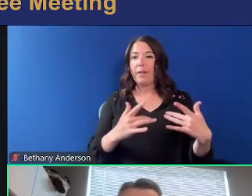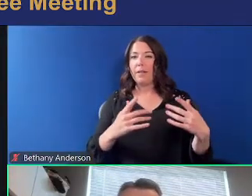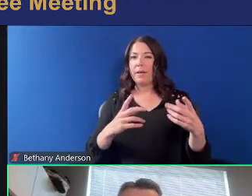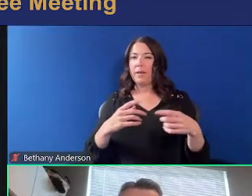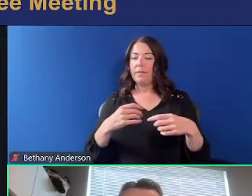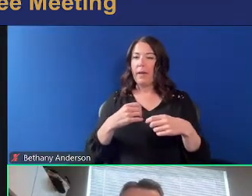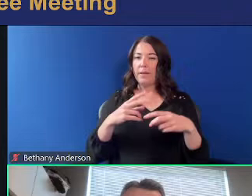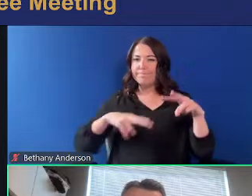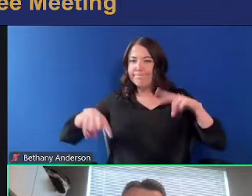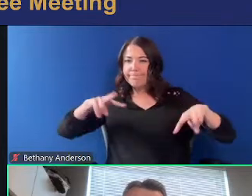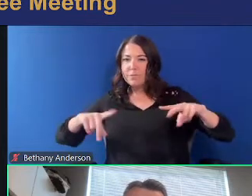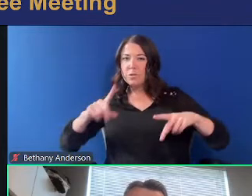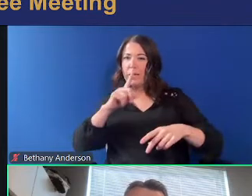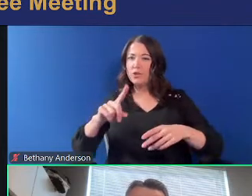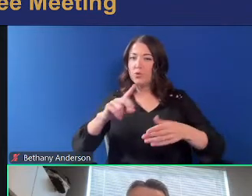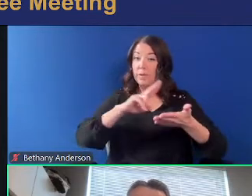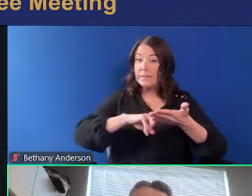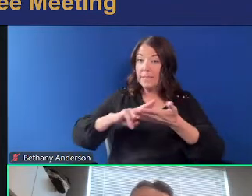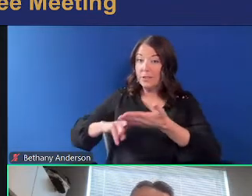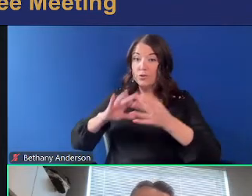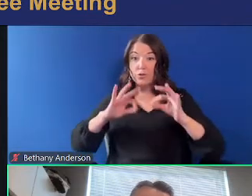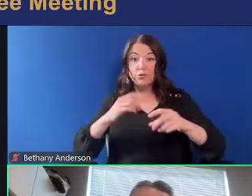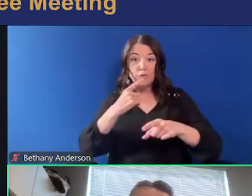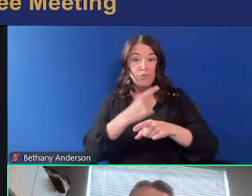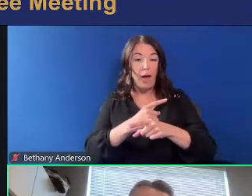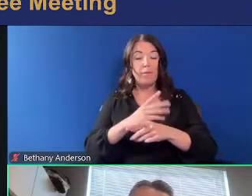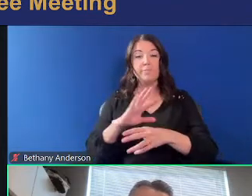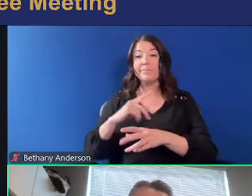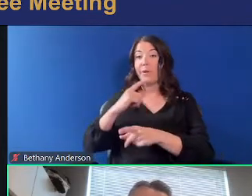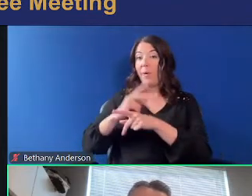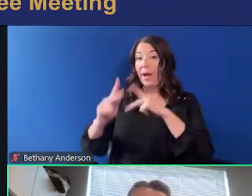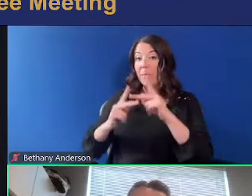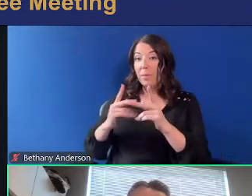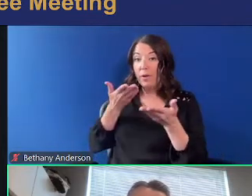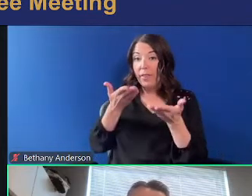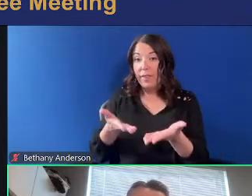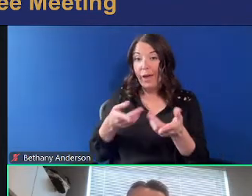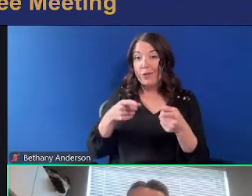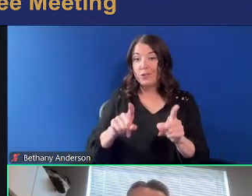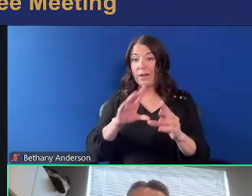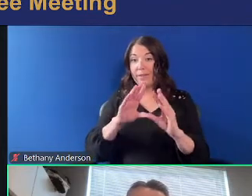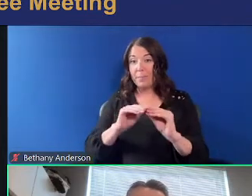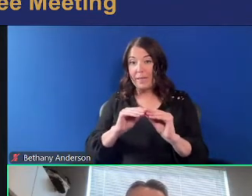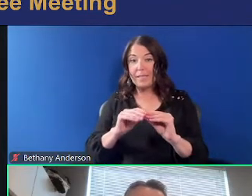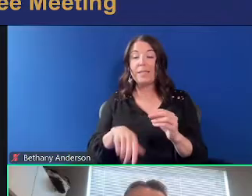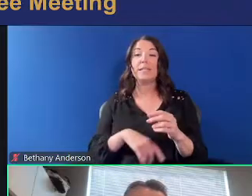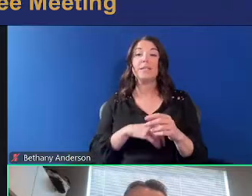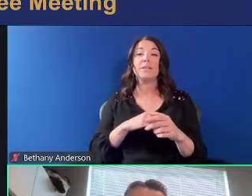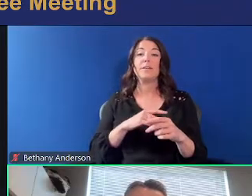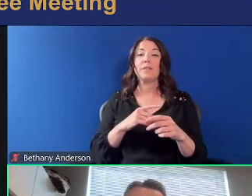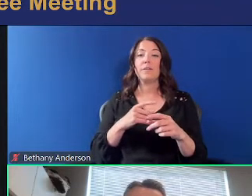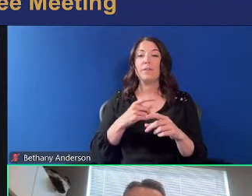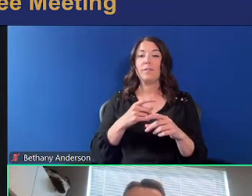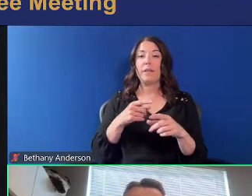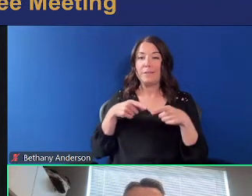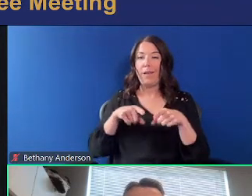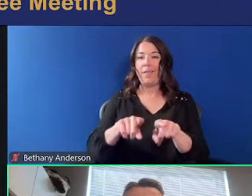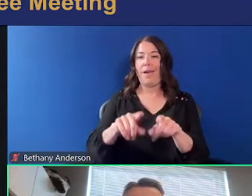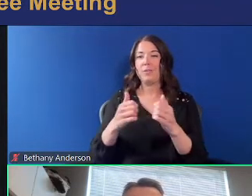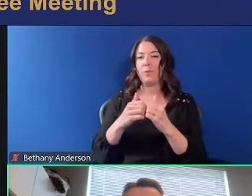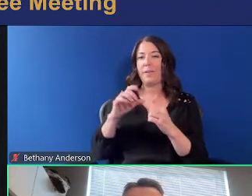in place as they should be, that the correct people attended the meetings as outlined by IDEA, that